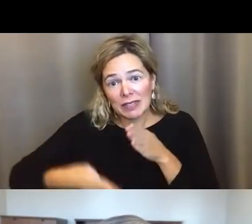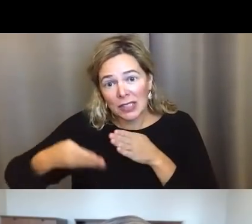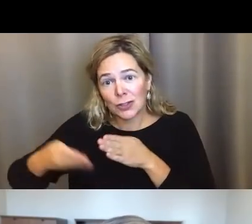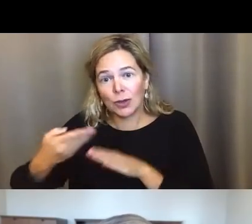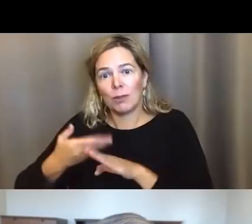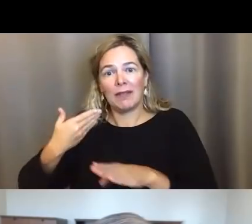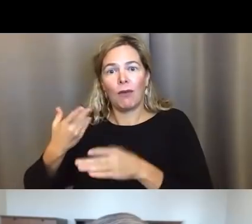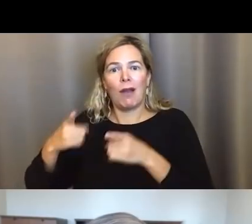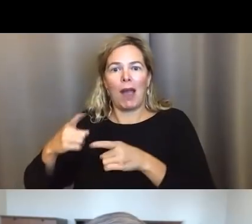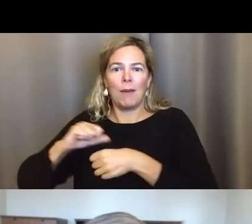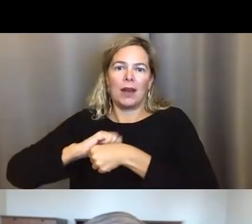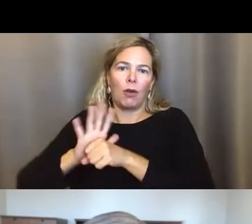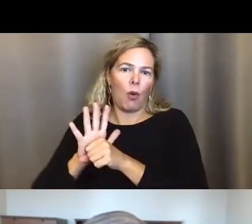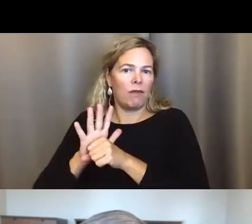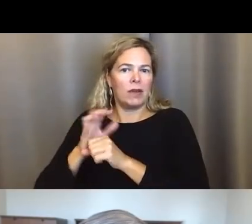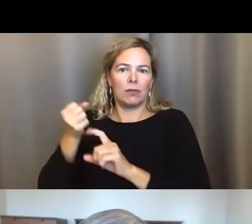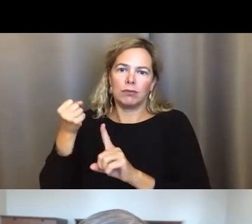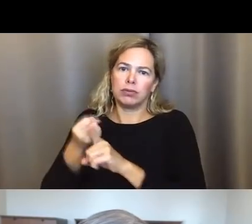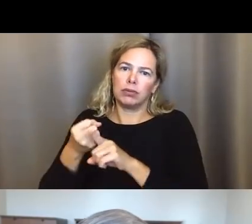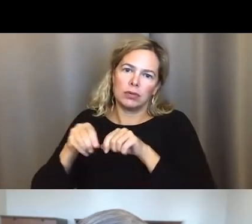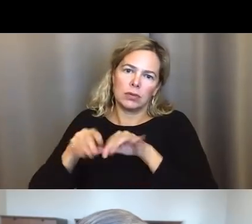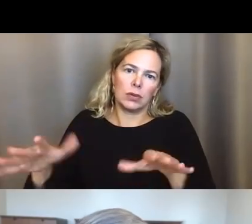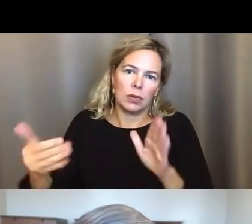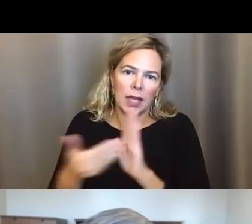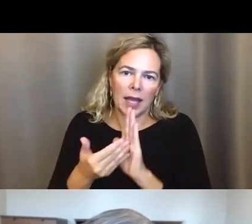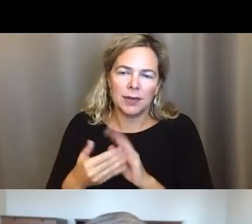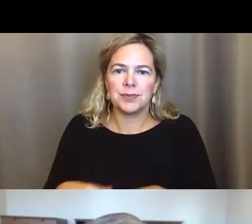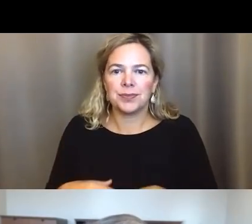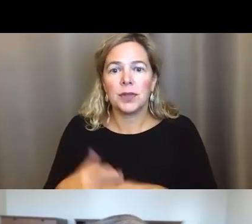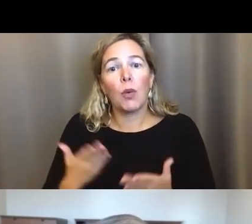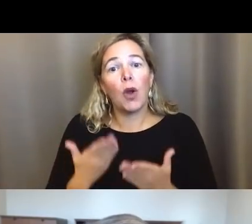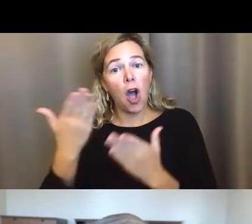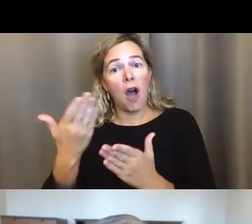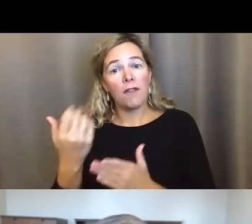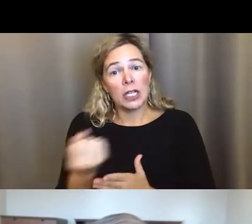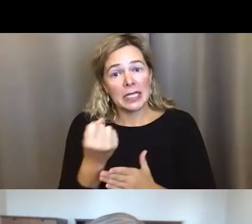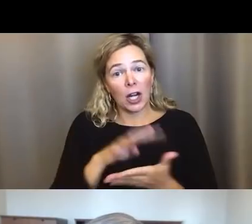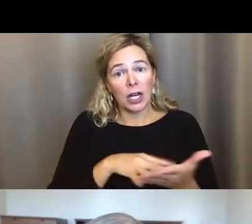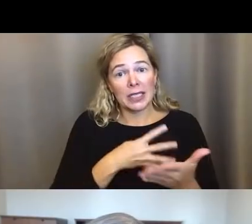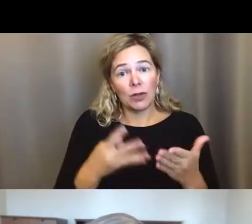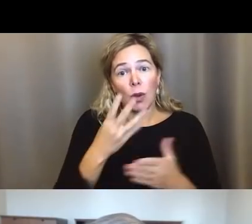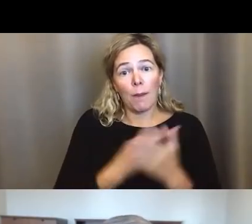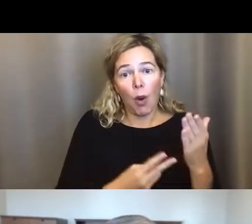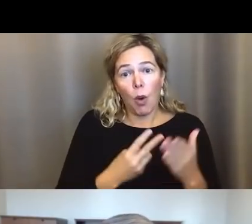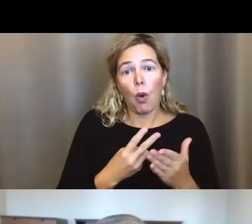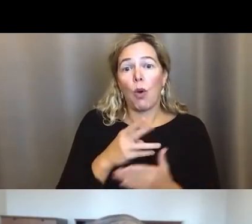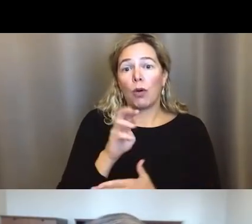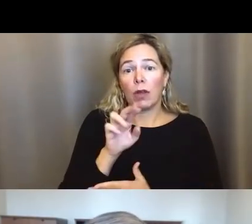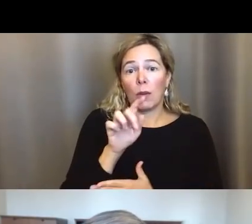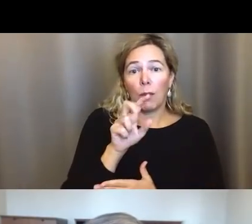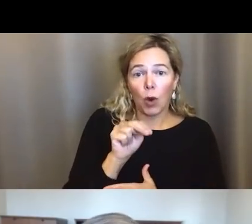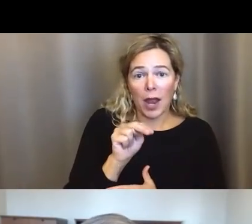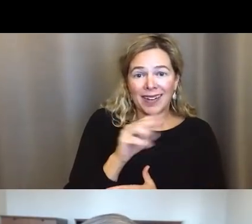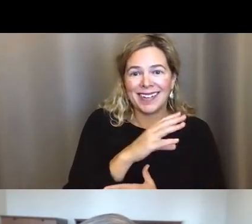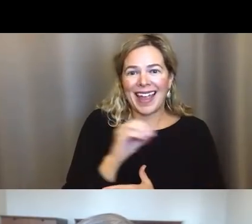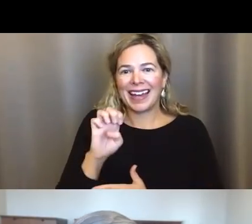we're offering Saturday OR schedule at both Brighton and East Ann Arbor, alternating